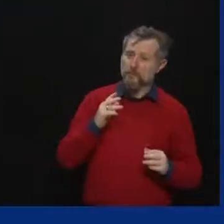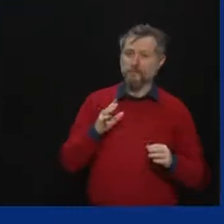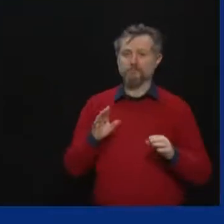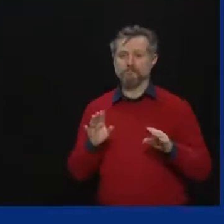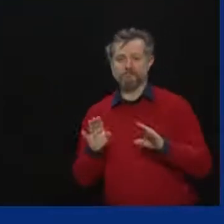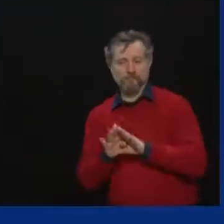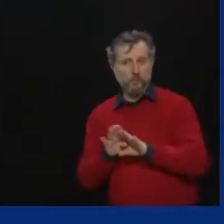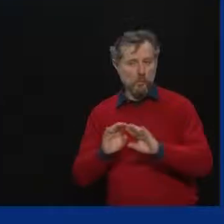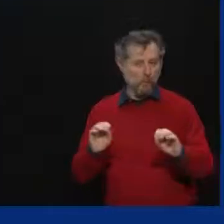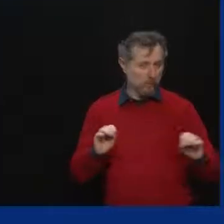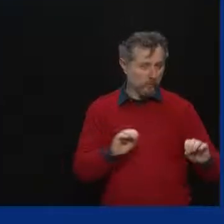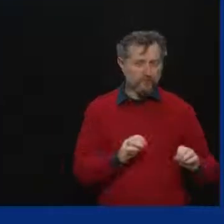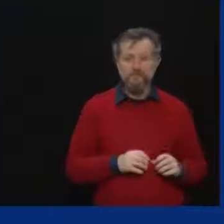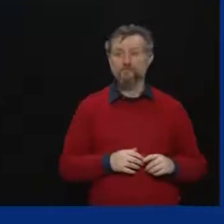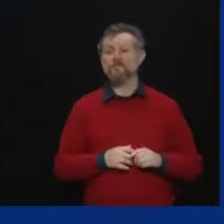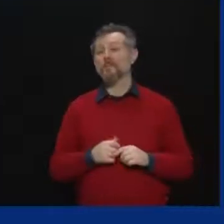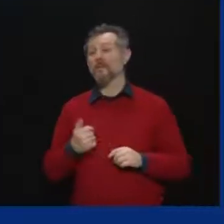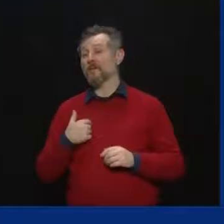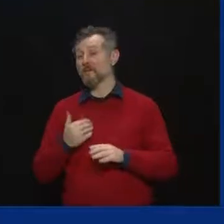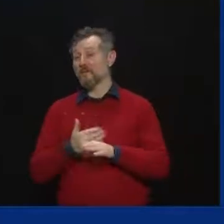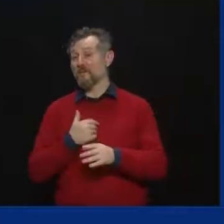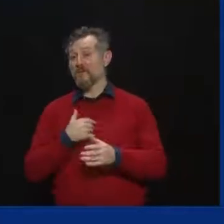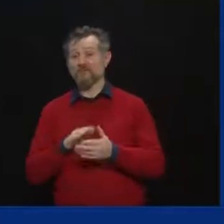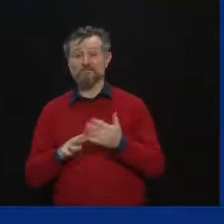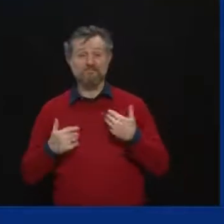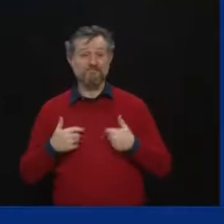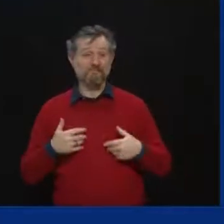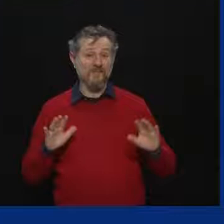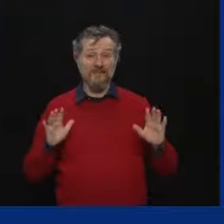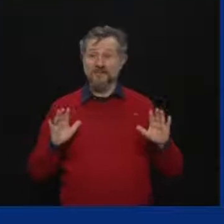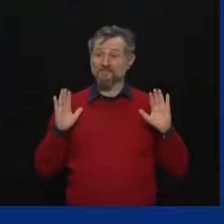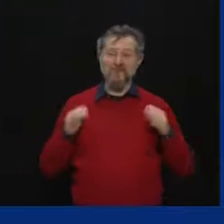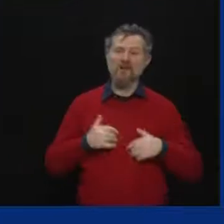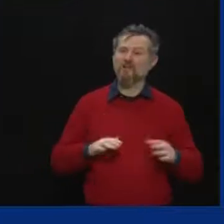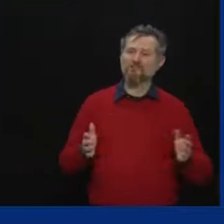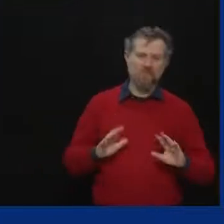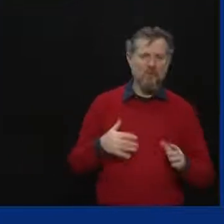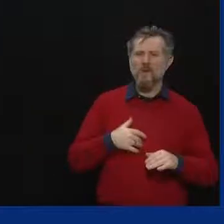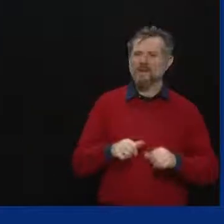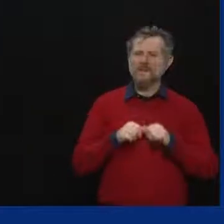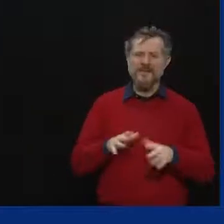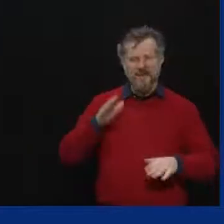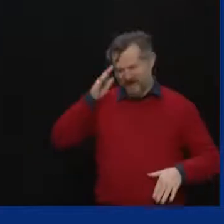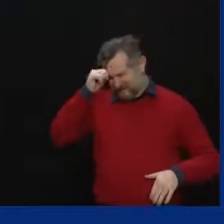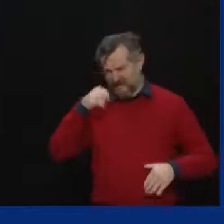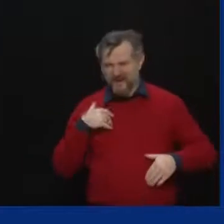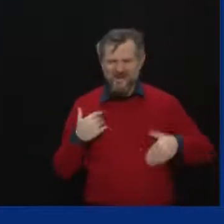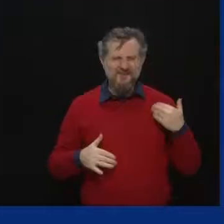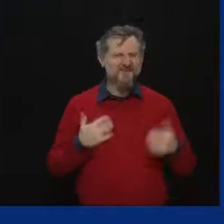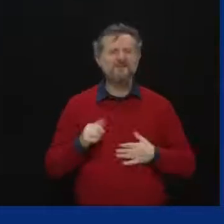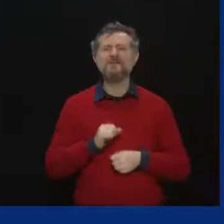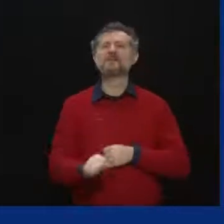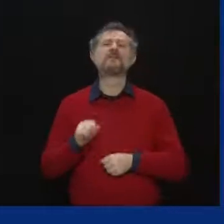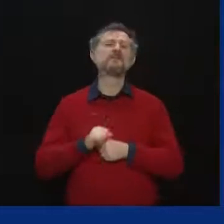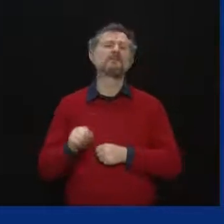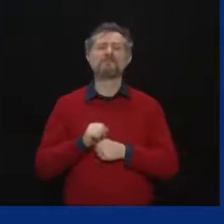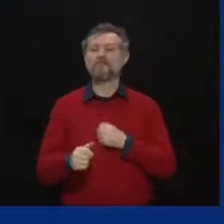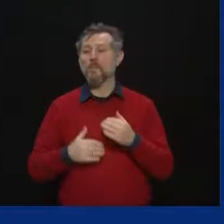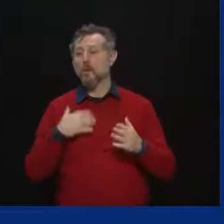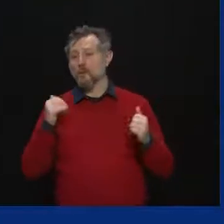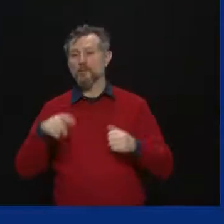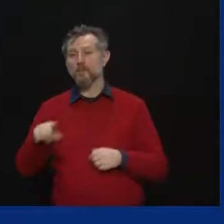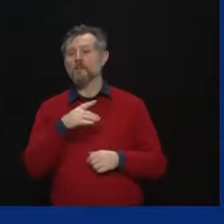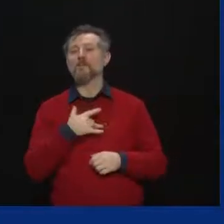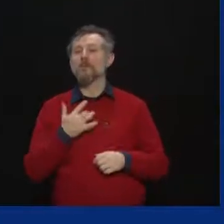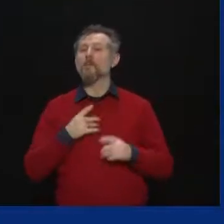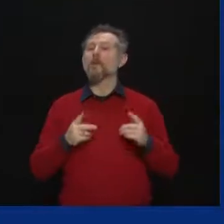to throw in the towel here. We're going to keep fighting back. We will not surrender to pandemic fatigue as much as we're getting